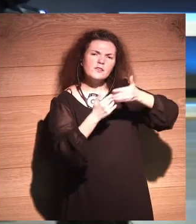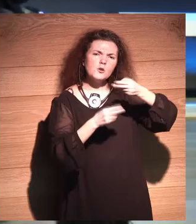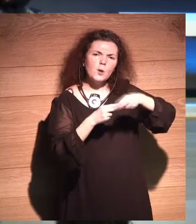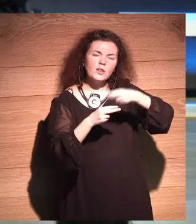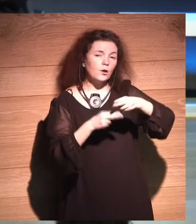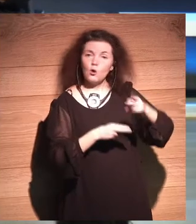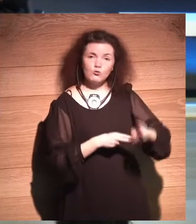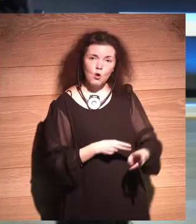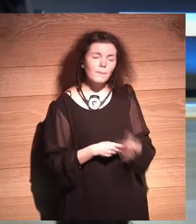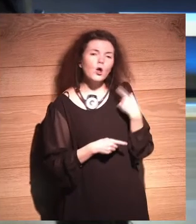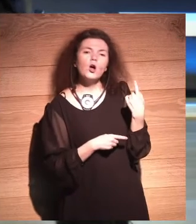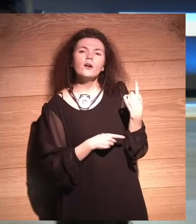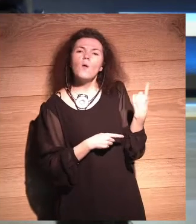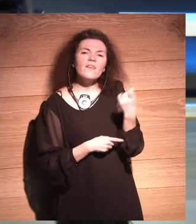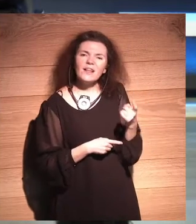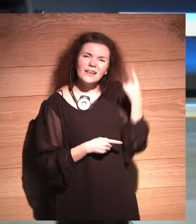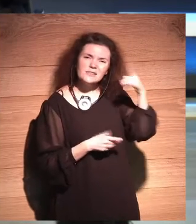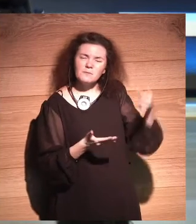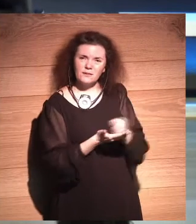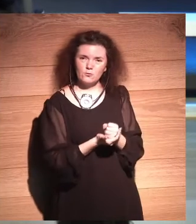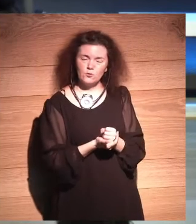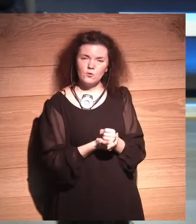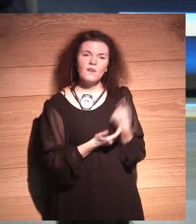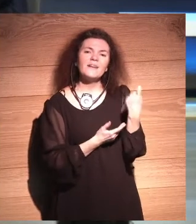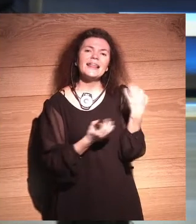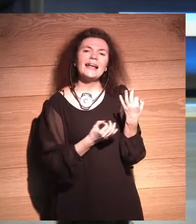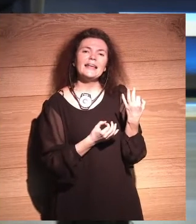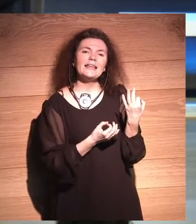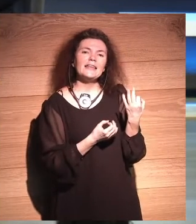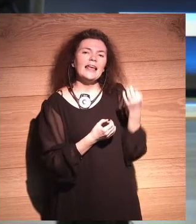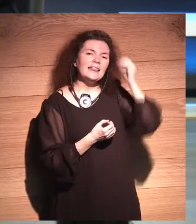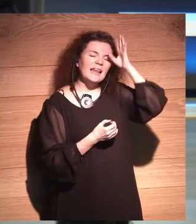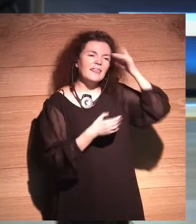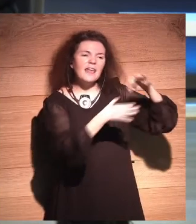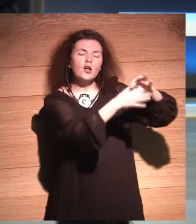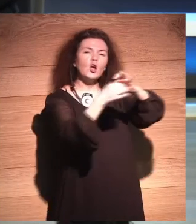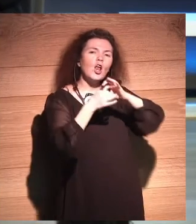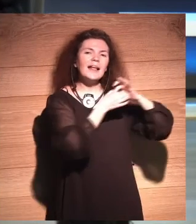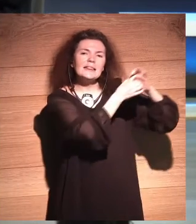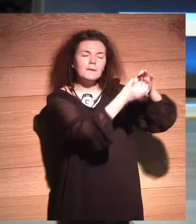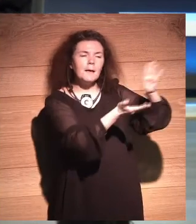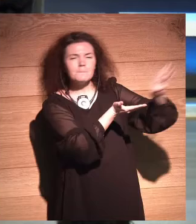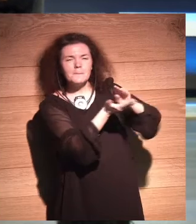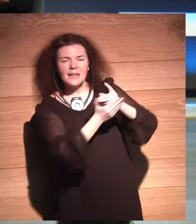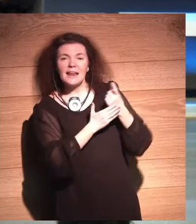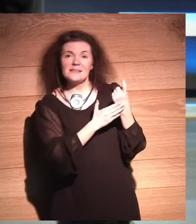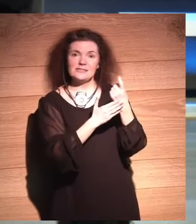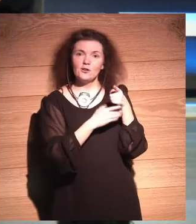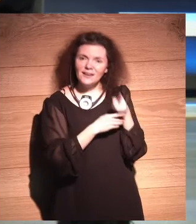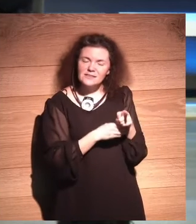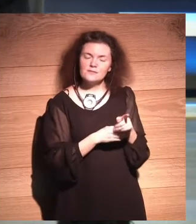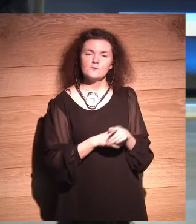we assume that citizen engagement and collective intelligence means I have to know something about politics. I don't. I need to know something